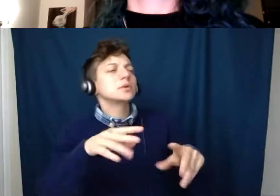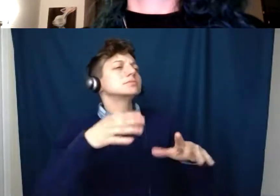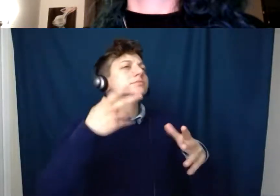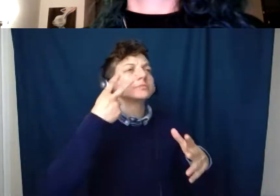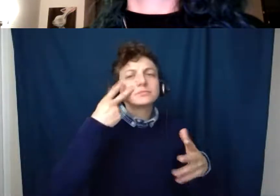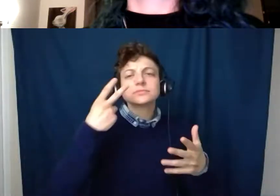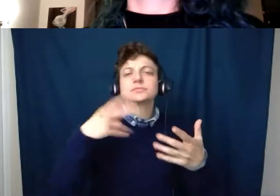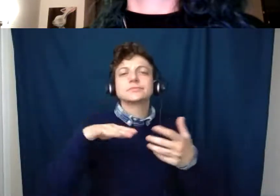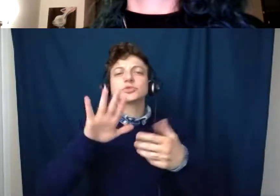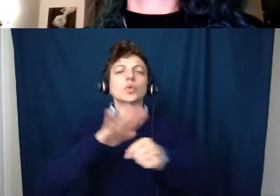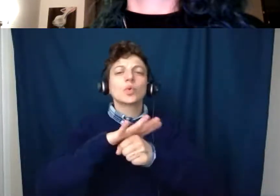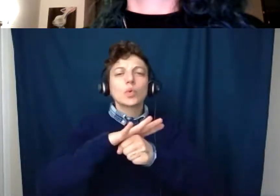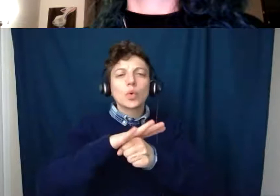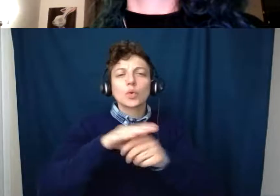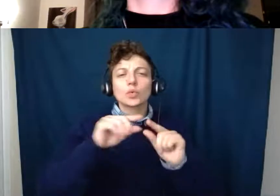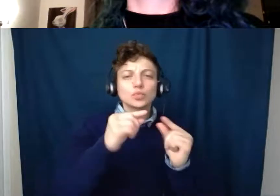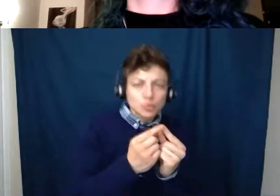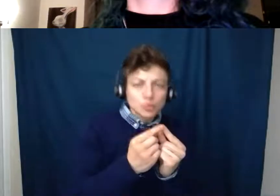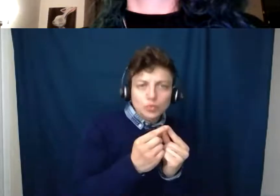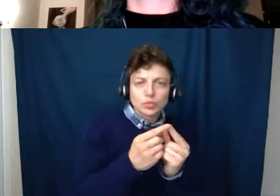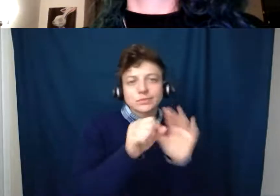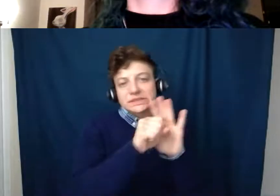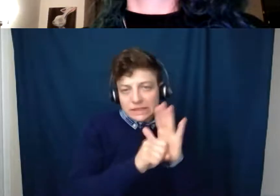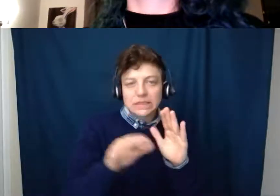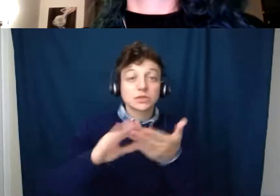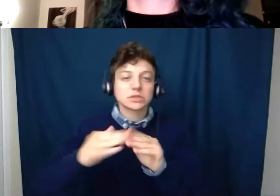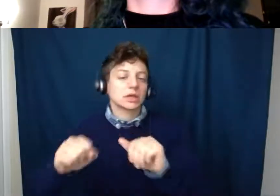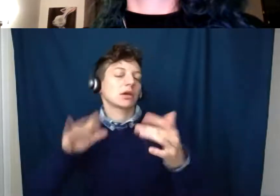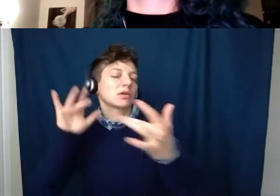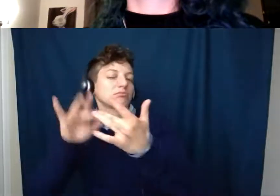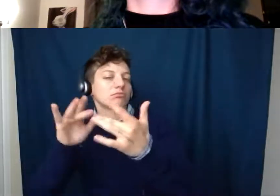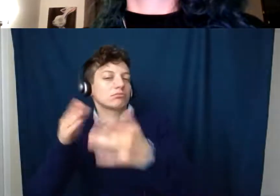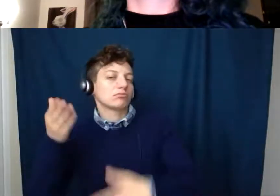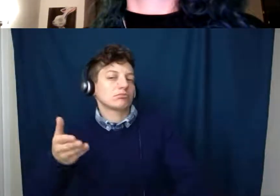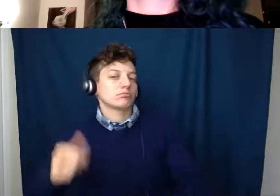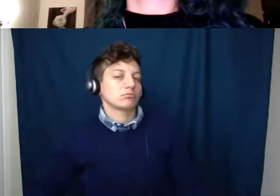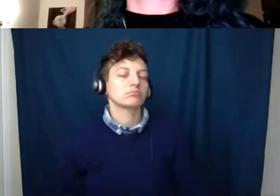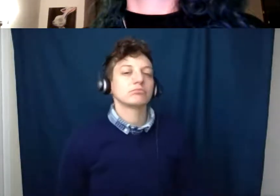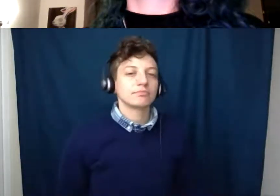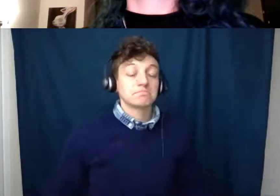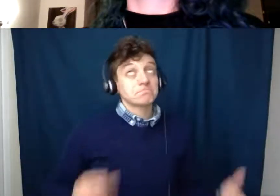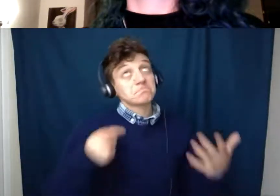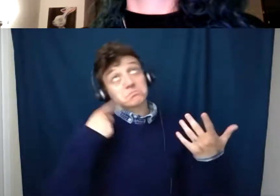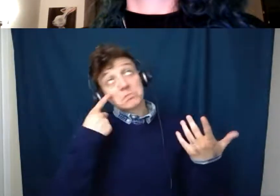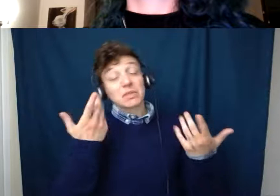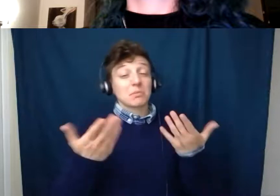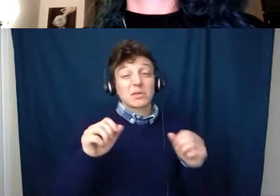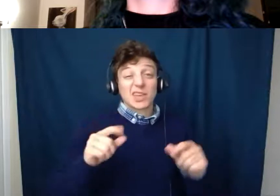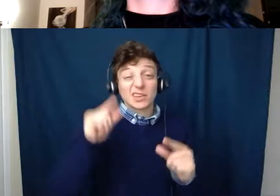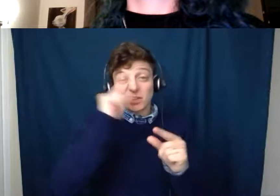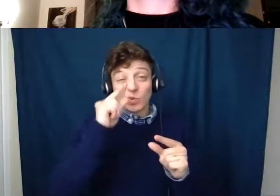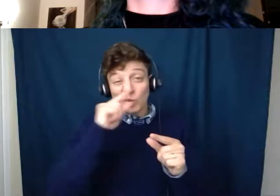in that state or city is, and you could contact them. I think you can also maybe just Google like harm